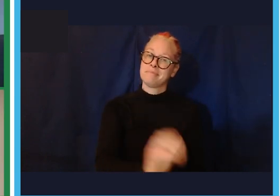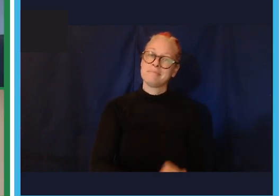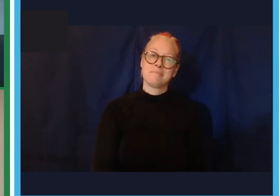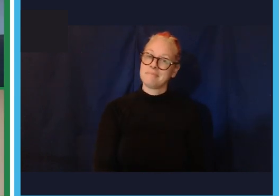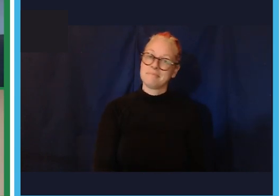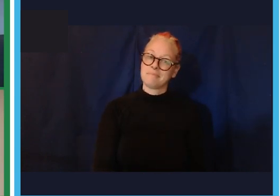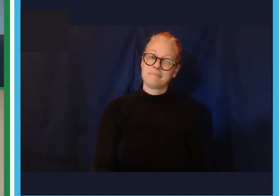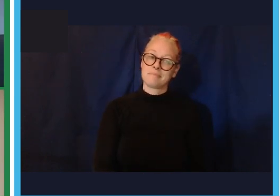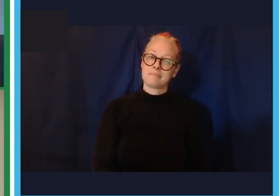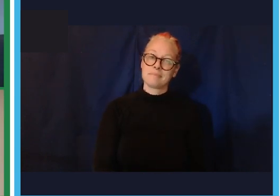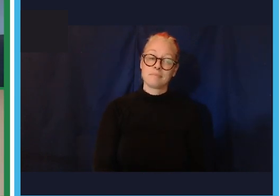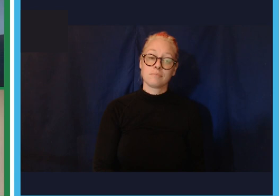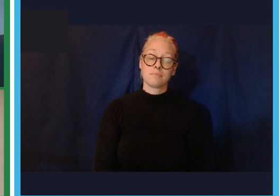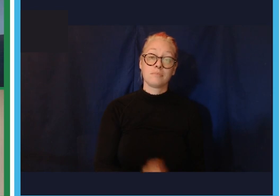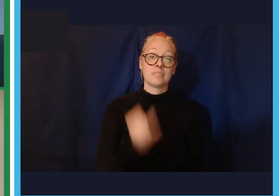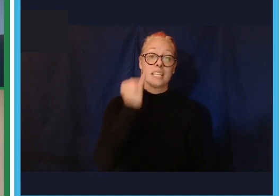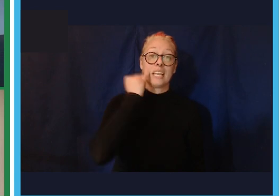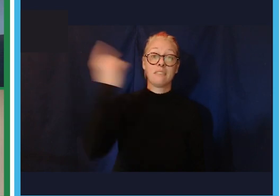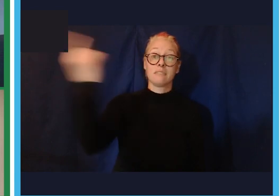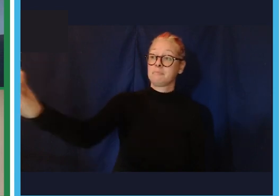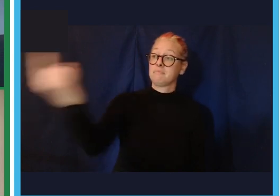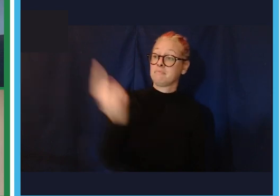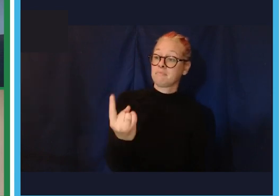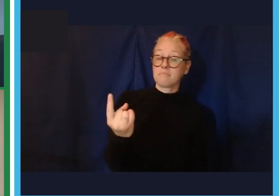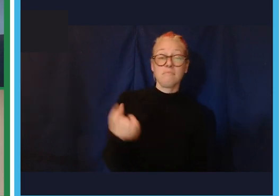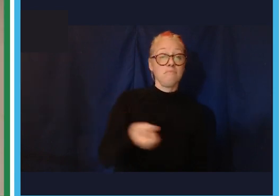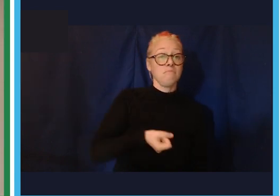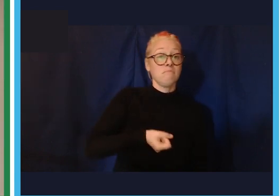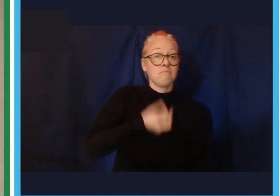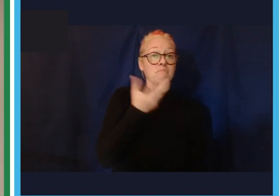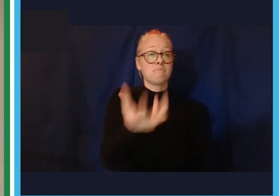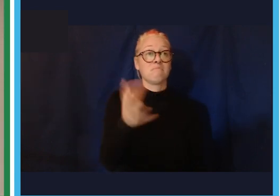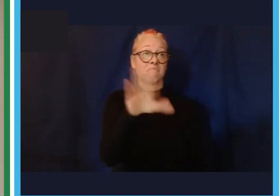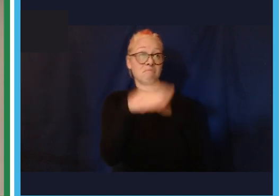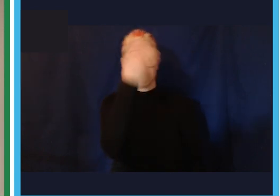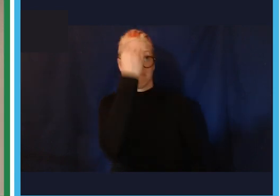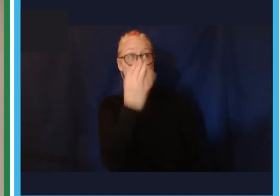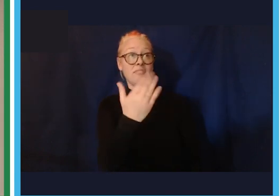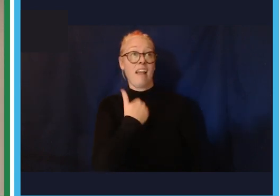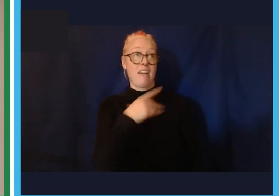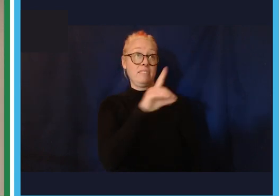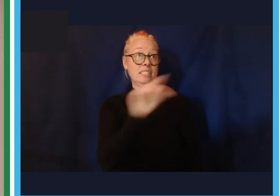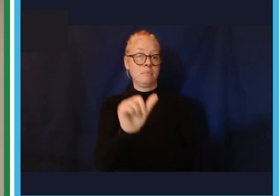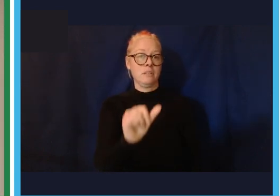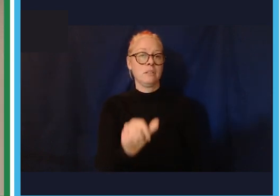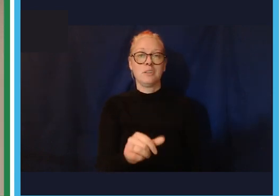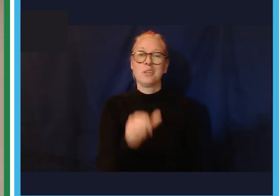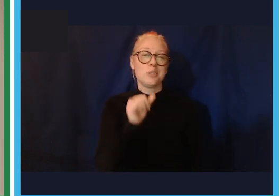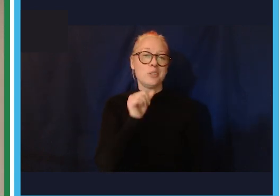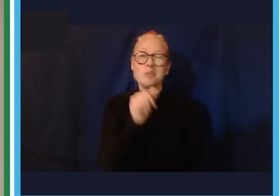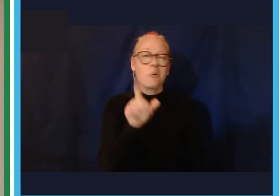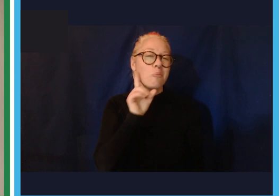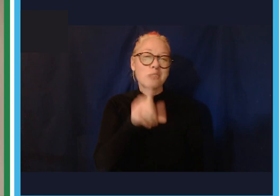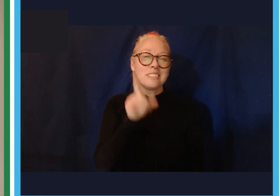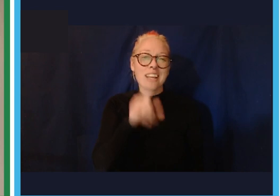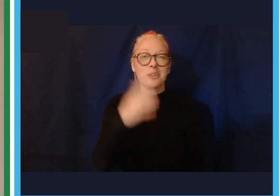that actually might mean for them, and in turn to you and your company. Be willing to